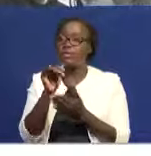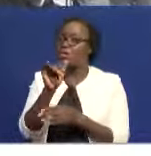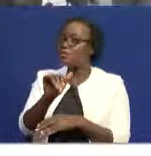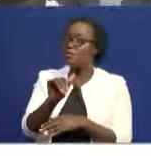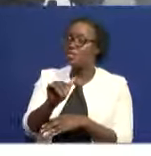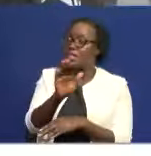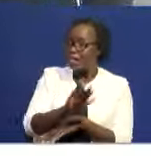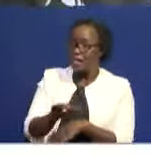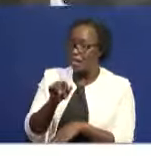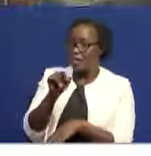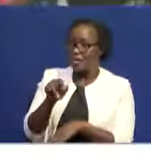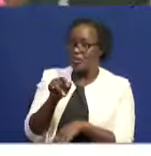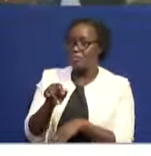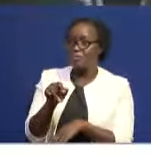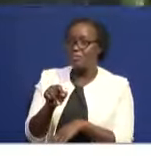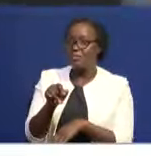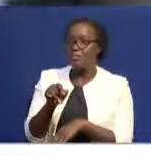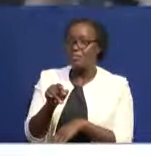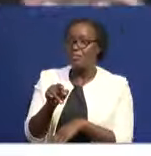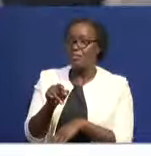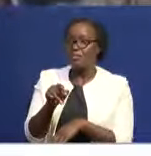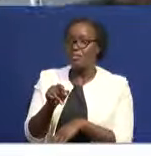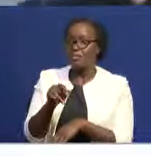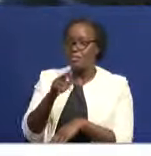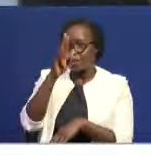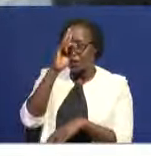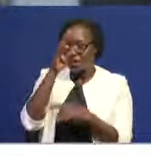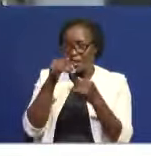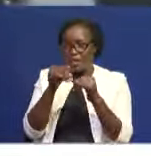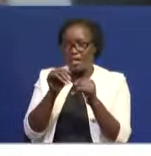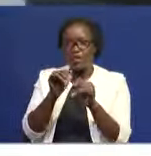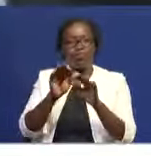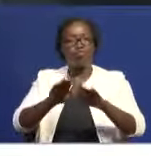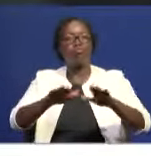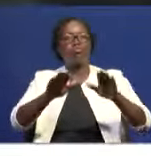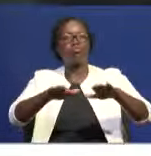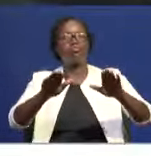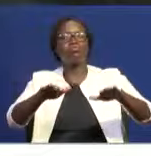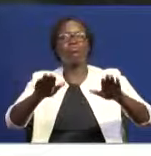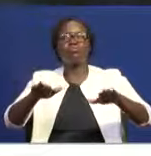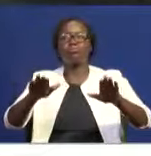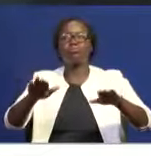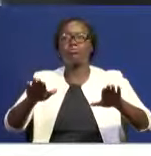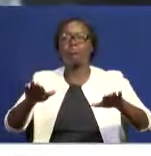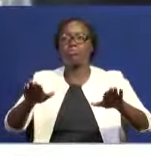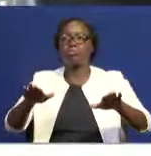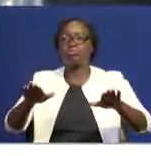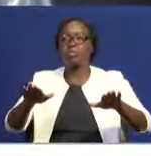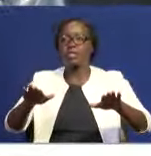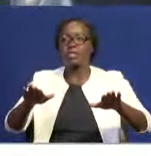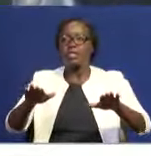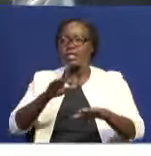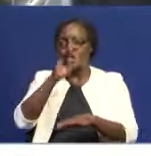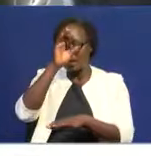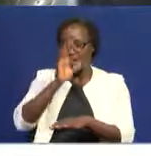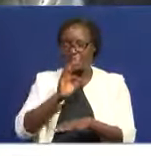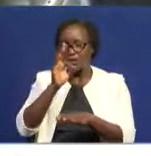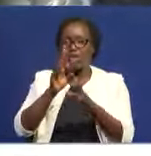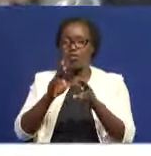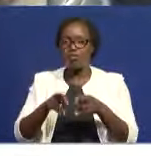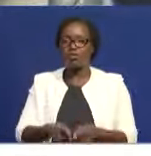in this particular area. The police are trying to quell this particular situation because, as I told you, this is a very critical